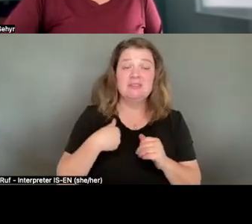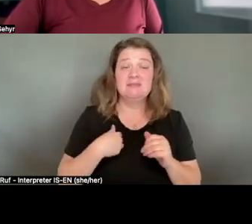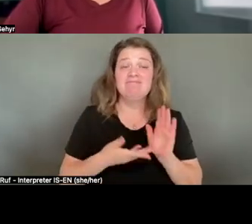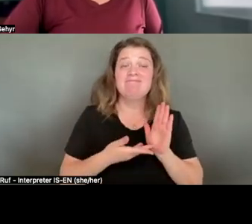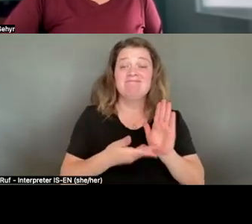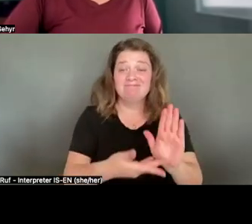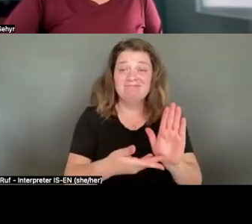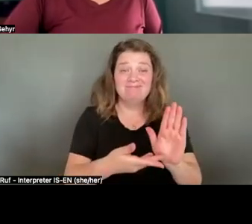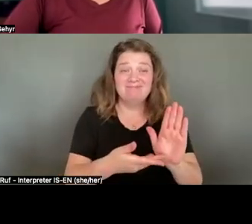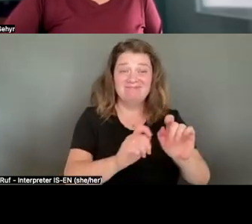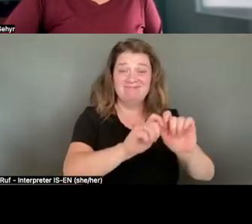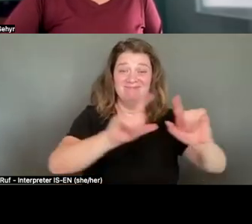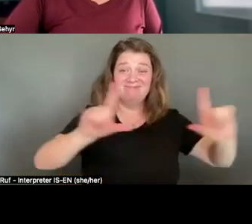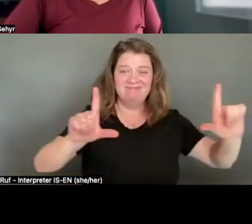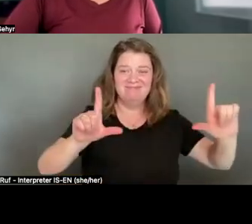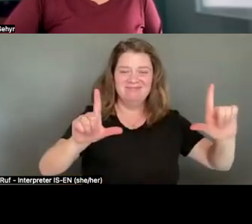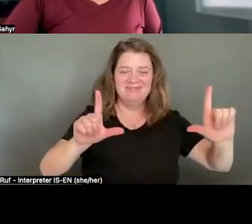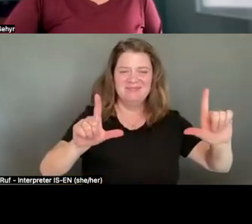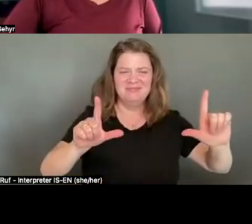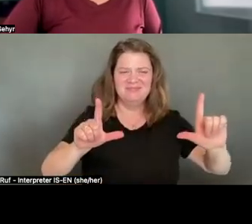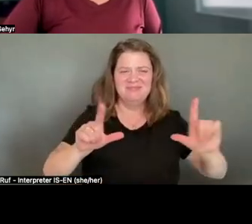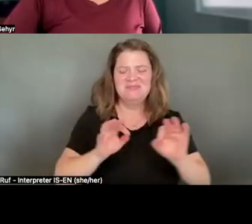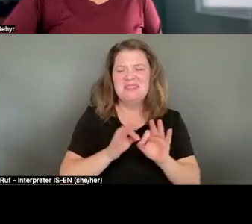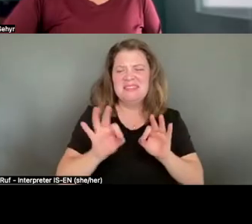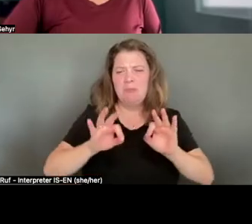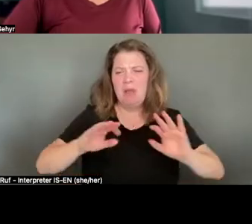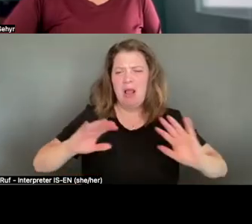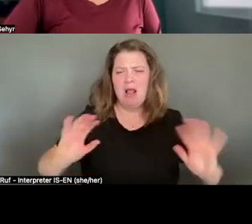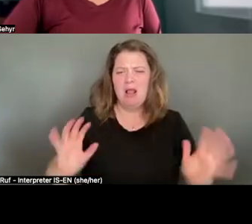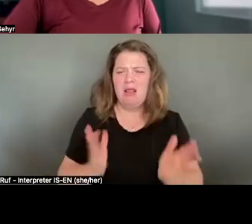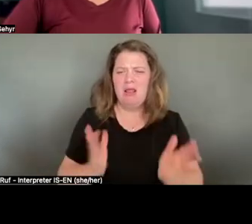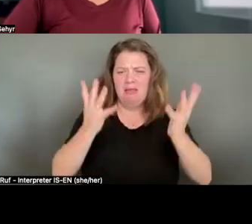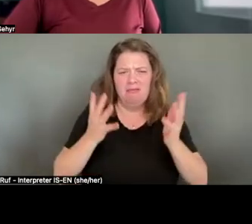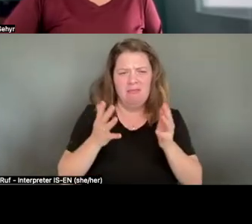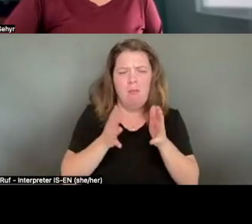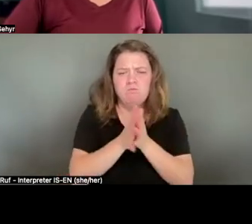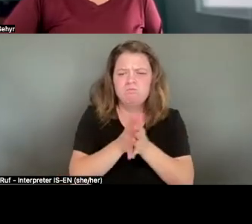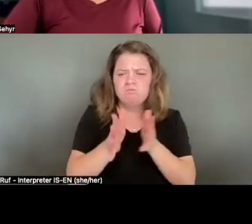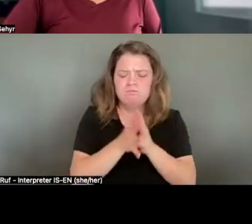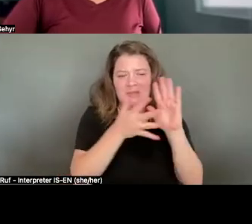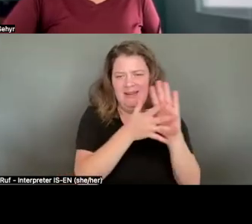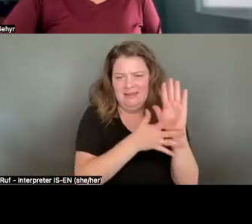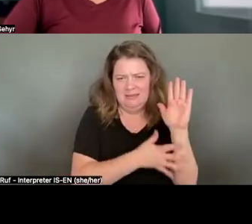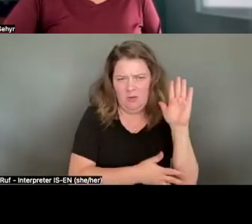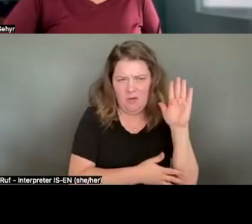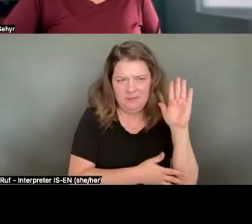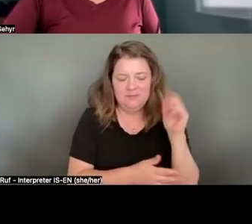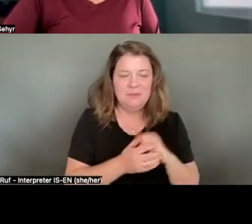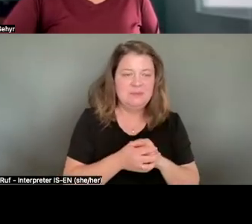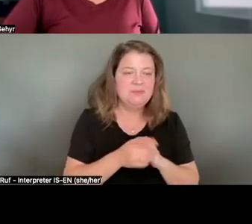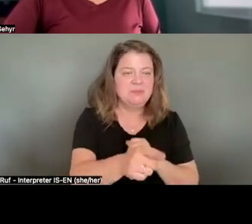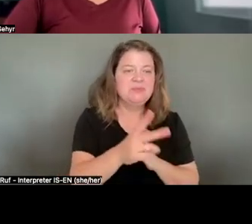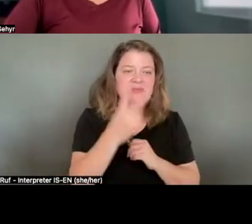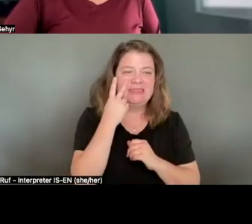just a very kind of very basic descriptive take on the lexicon. Here I'm showing you some of the